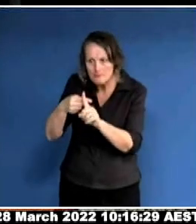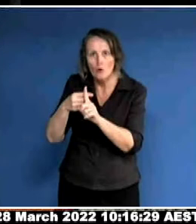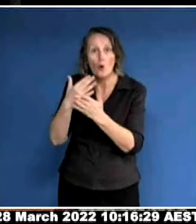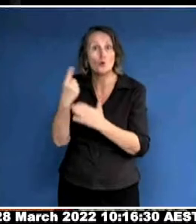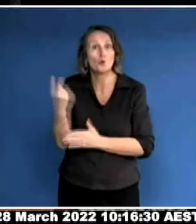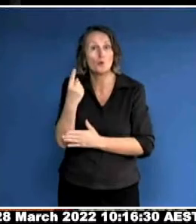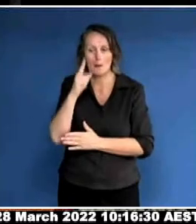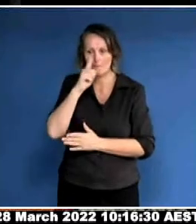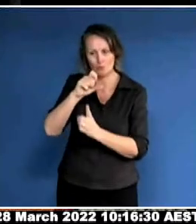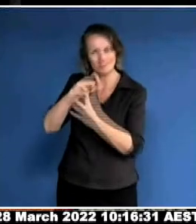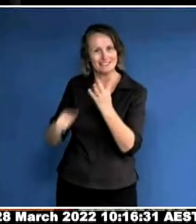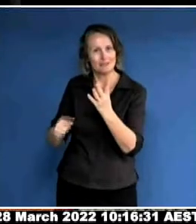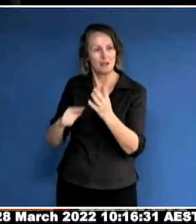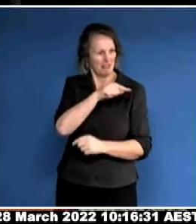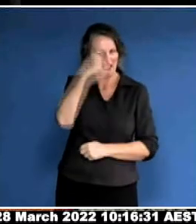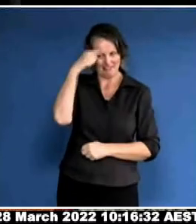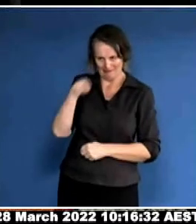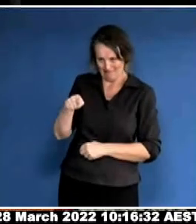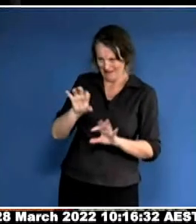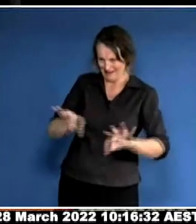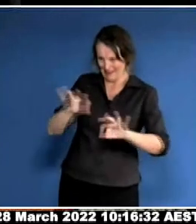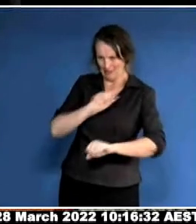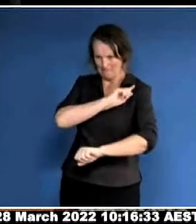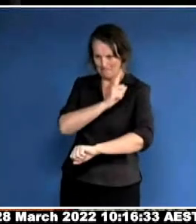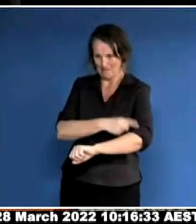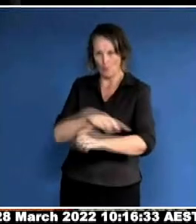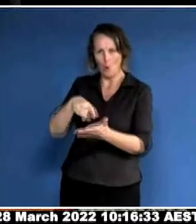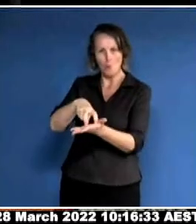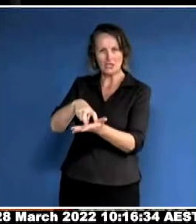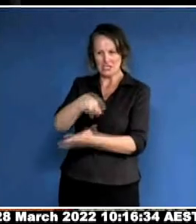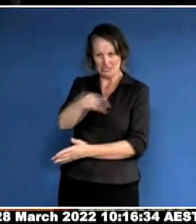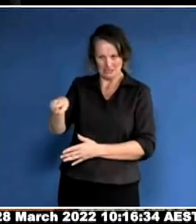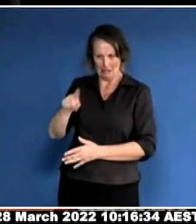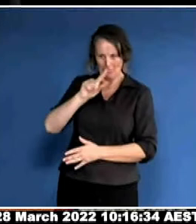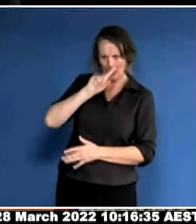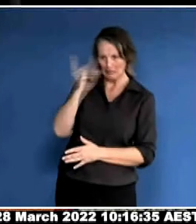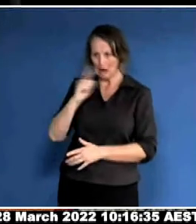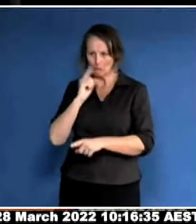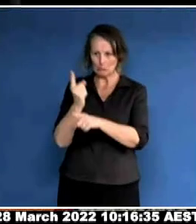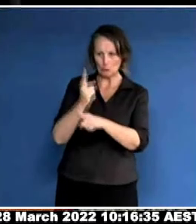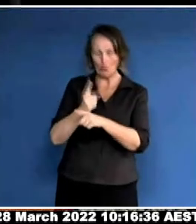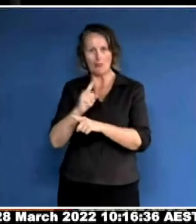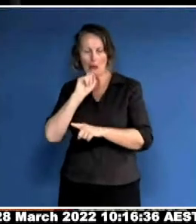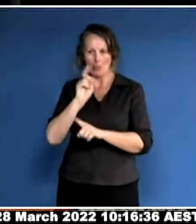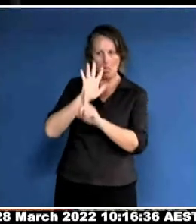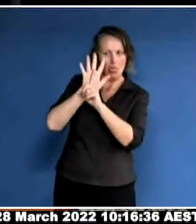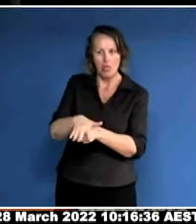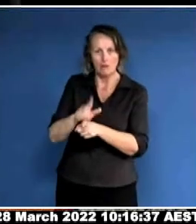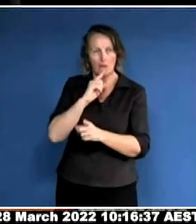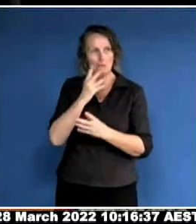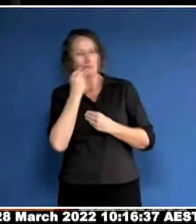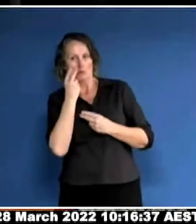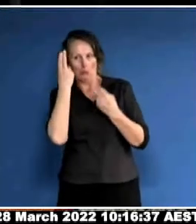are less powerful, vulnerable, and unable to make accusations. The evidence,